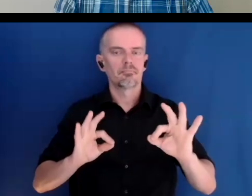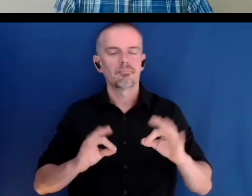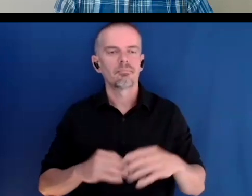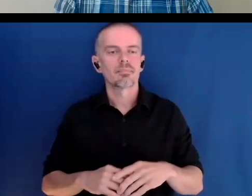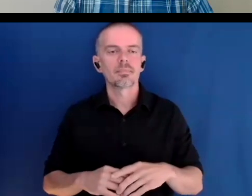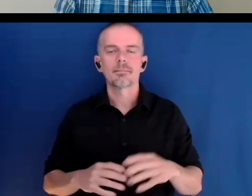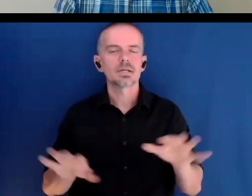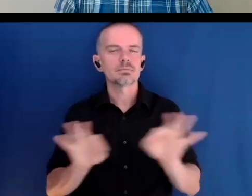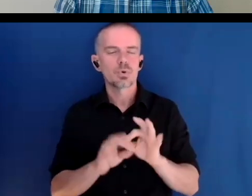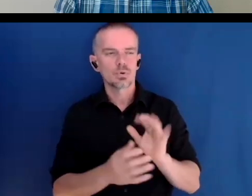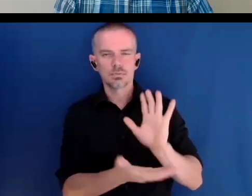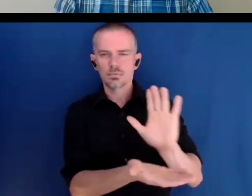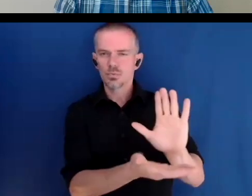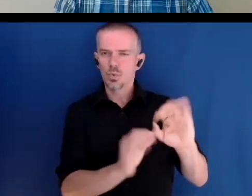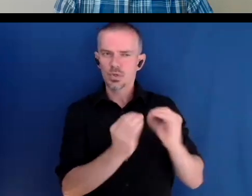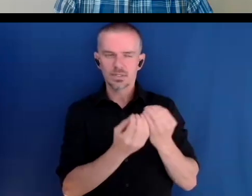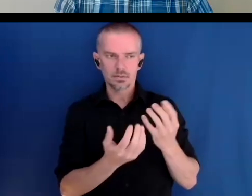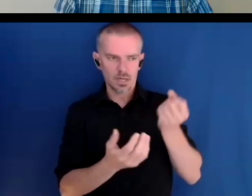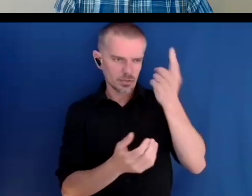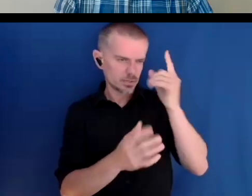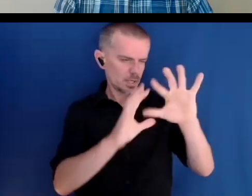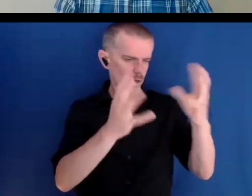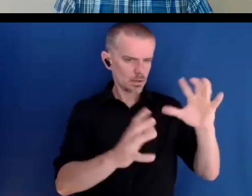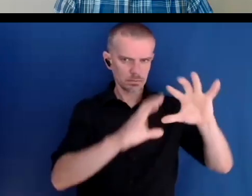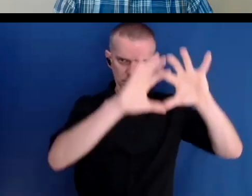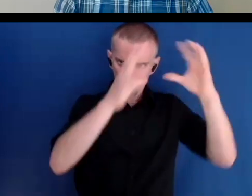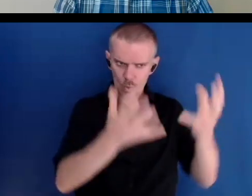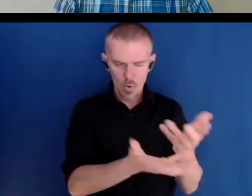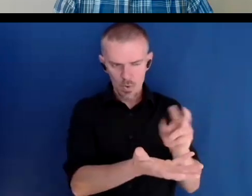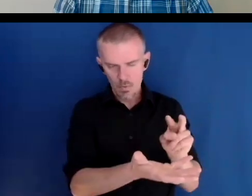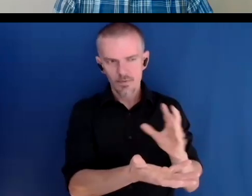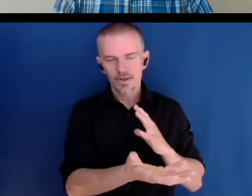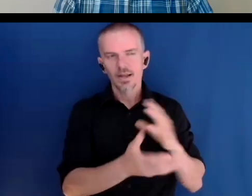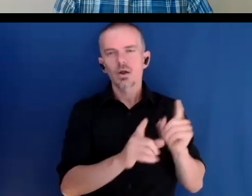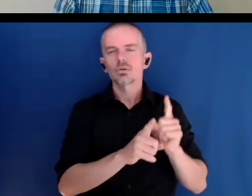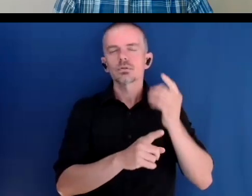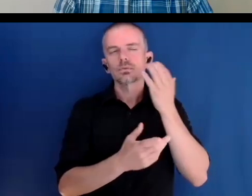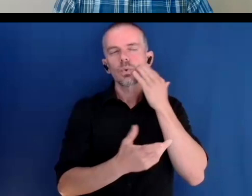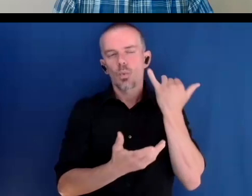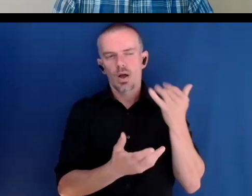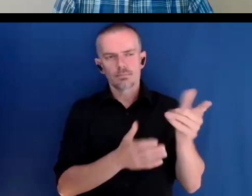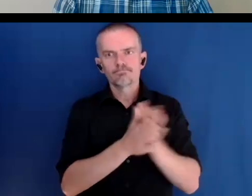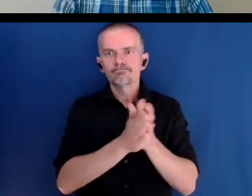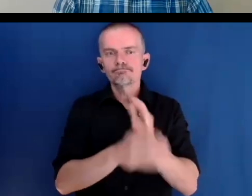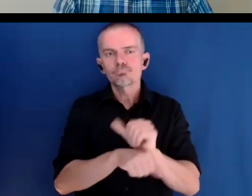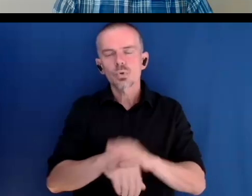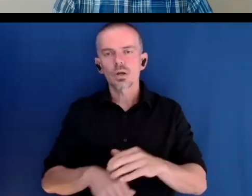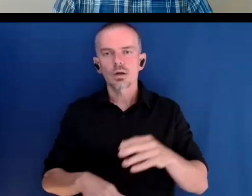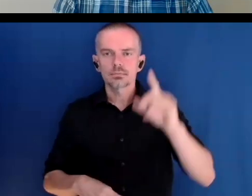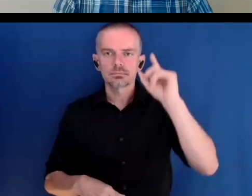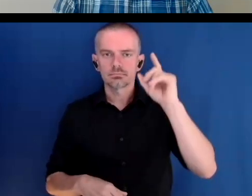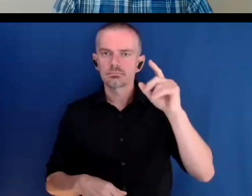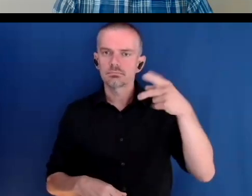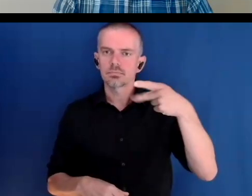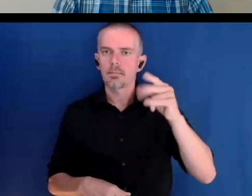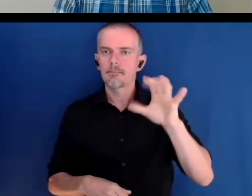everything you're bringing to the table, and then really what drives you to be interested in working on public lands. And then, the next